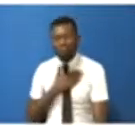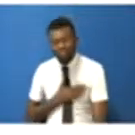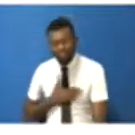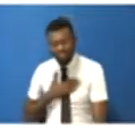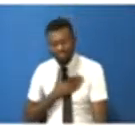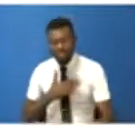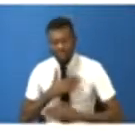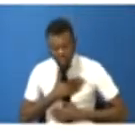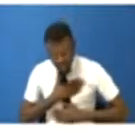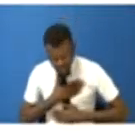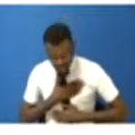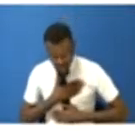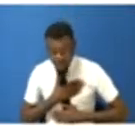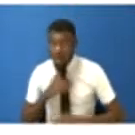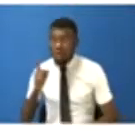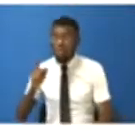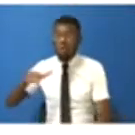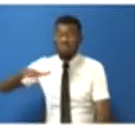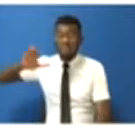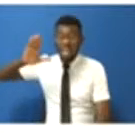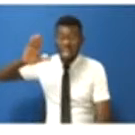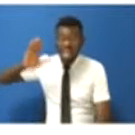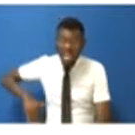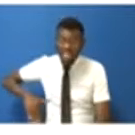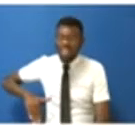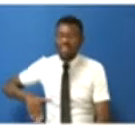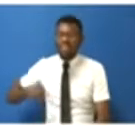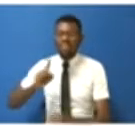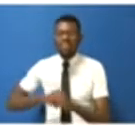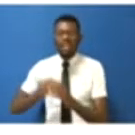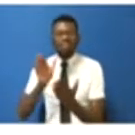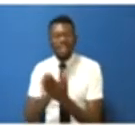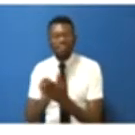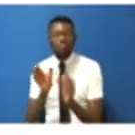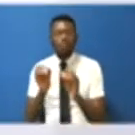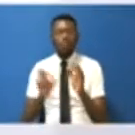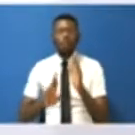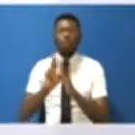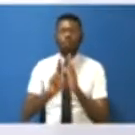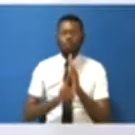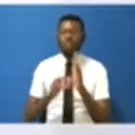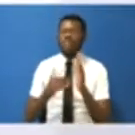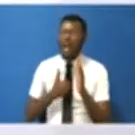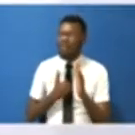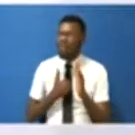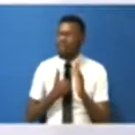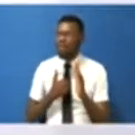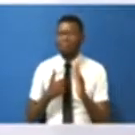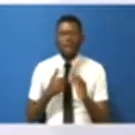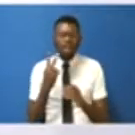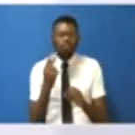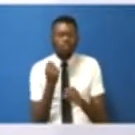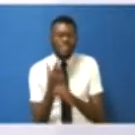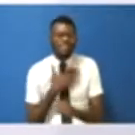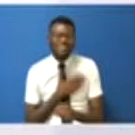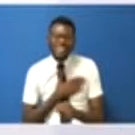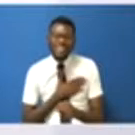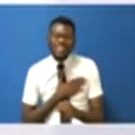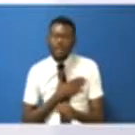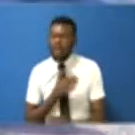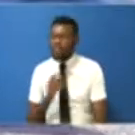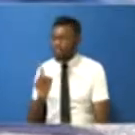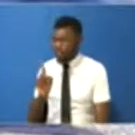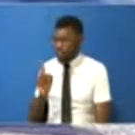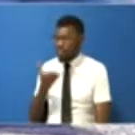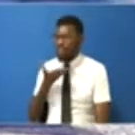with all due respect you did come late uh and in keeping time there are rules that we are thinking about at the beginning of this debate and